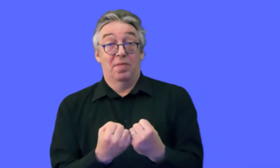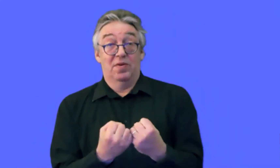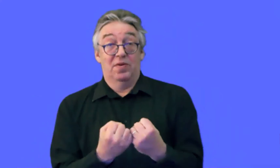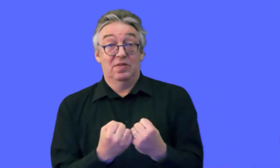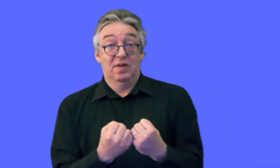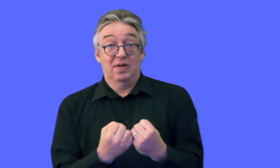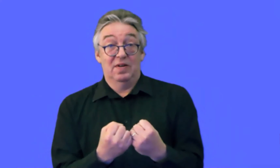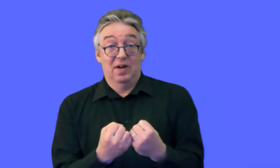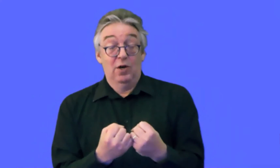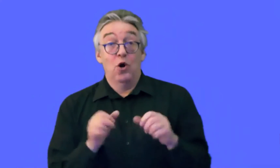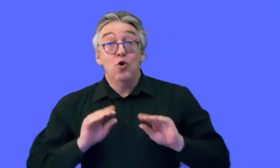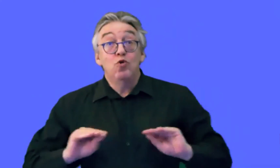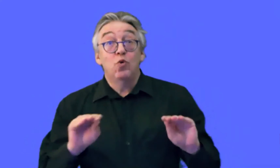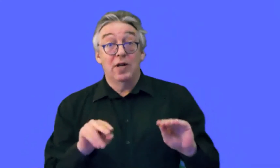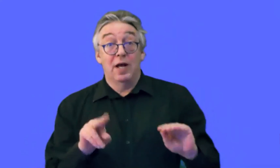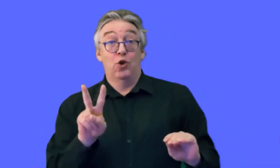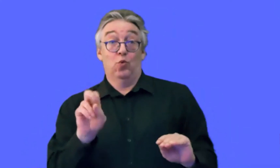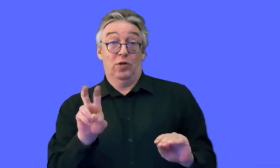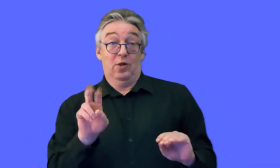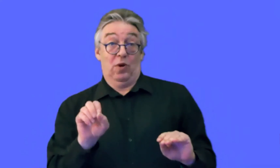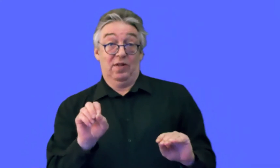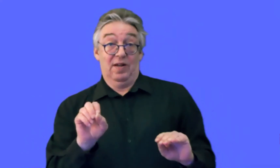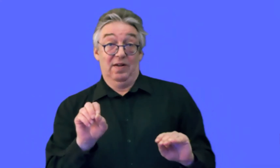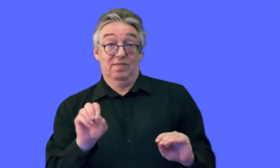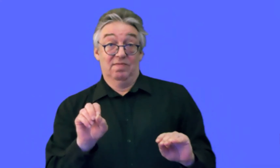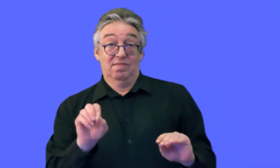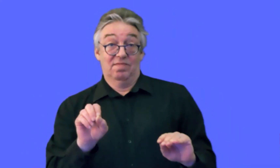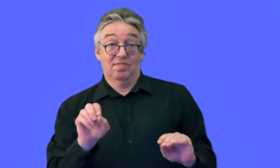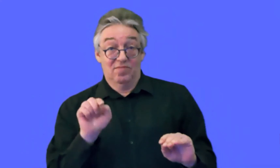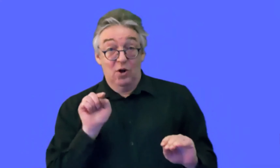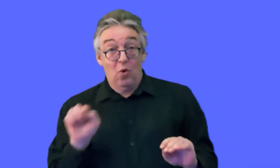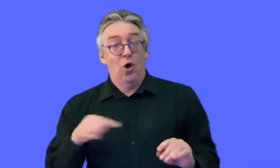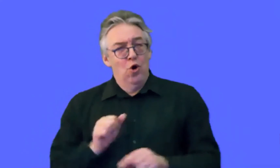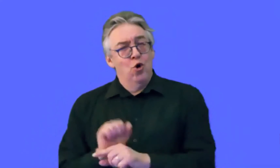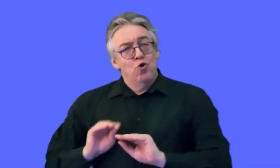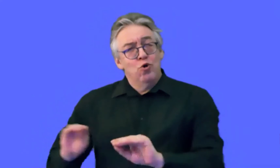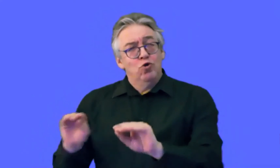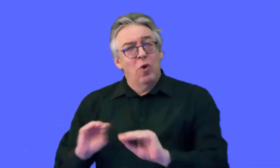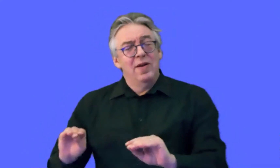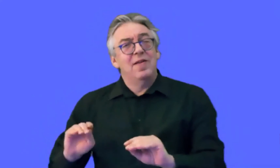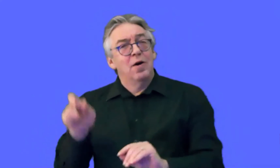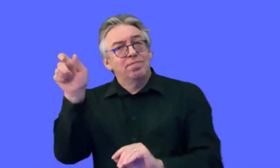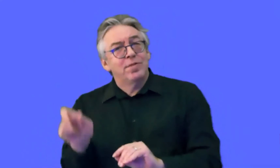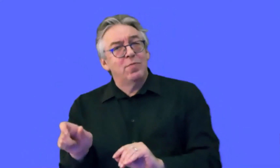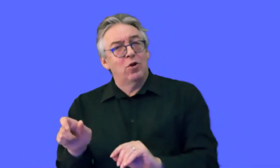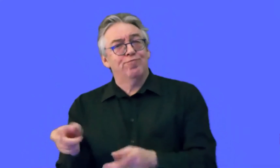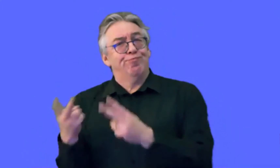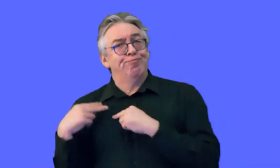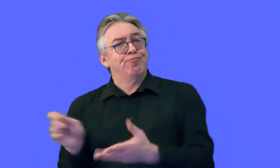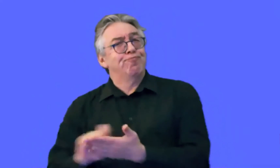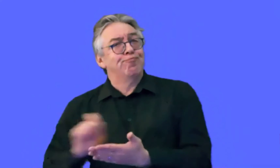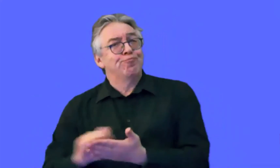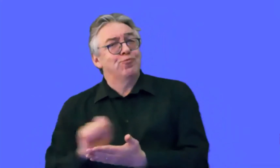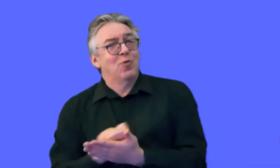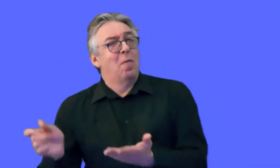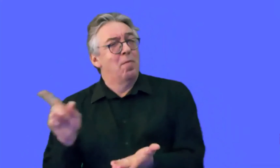2020. Here we were able to train the authors. Authors were taken through the areas of the key areas